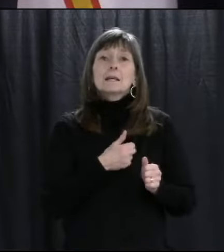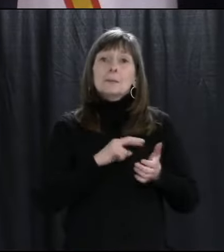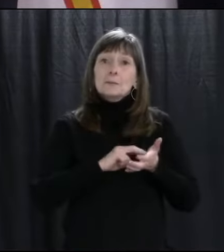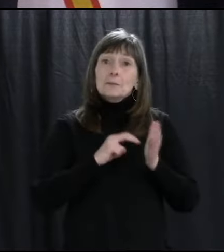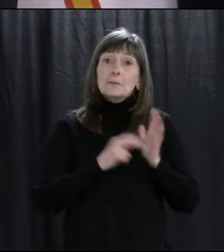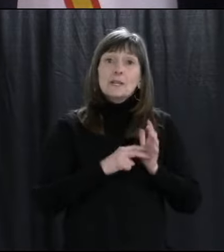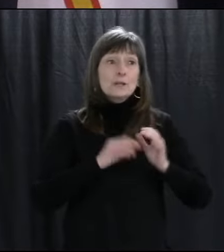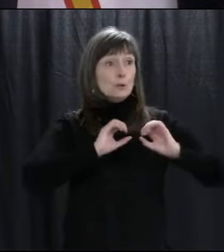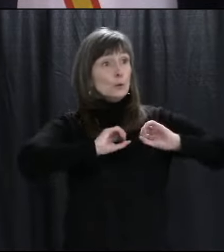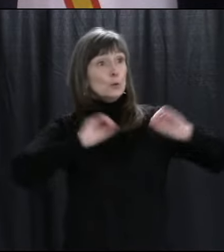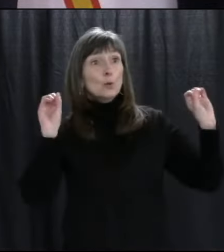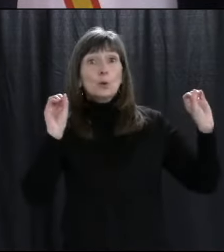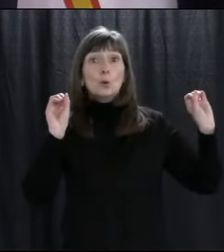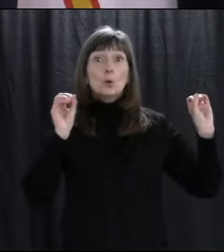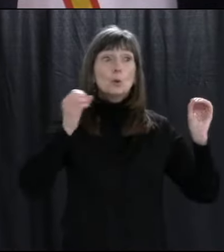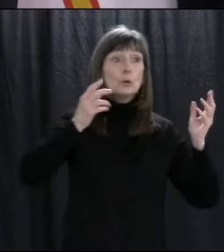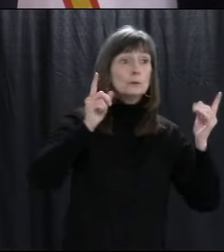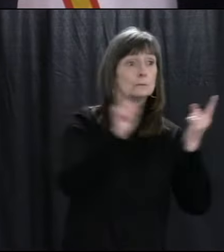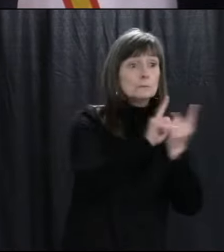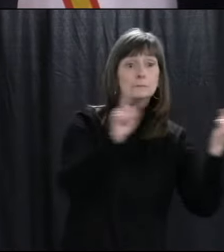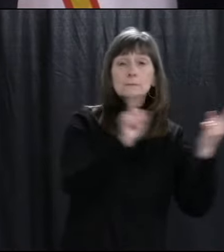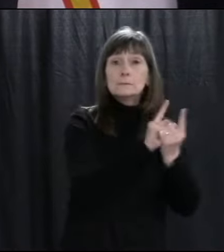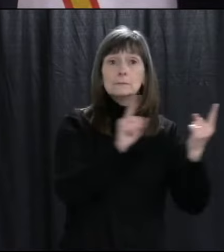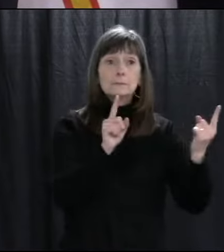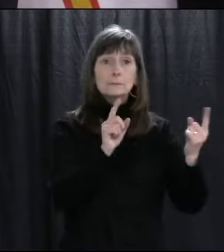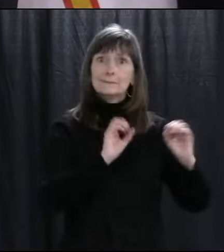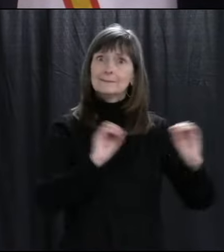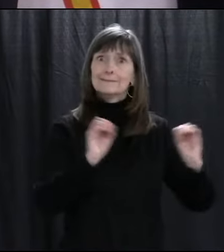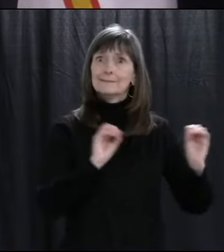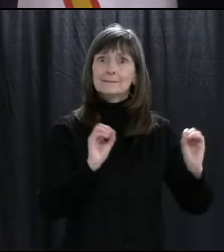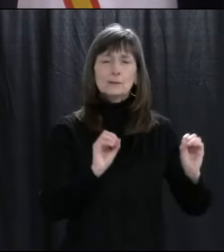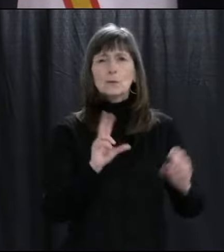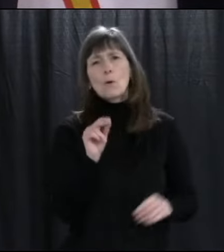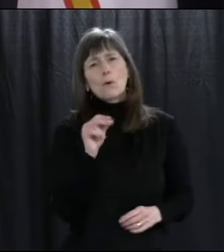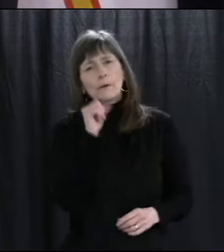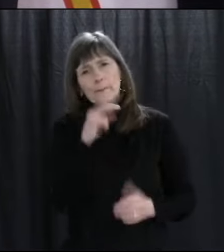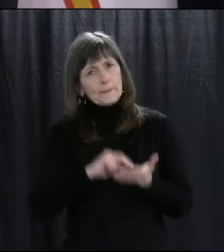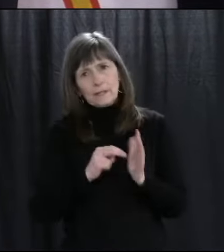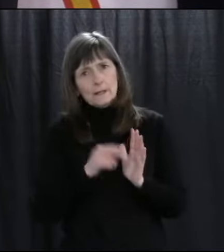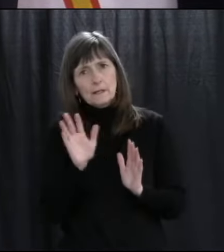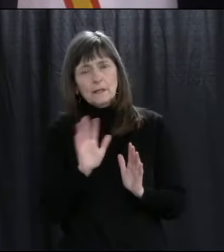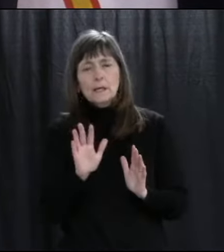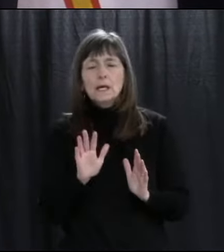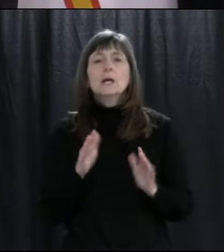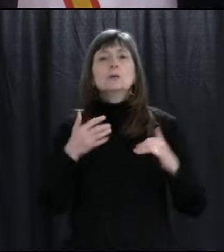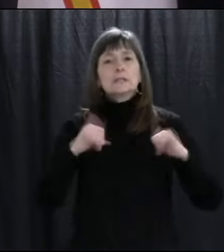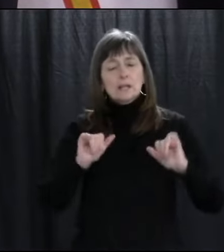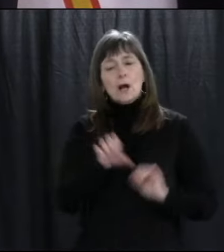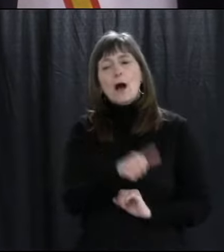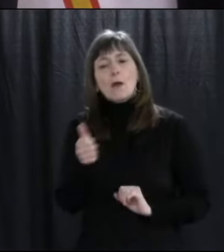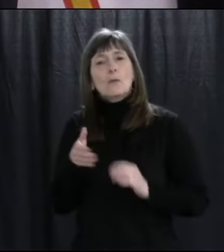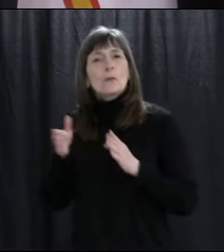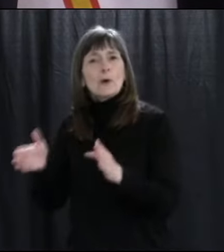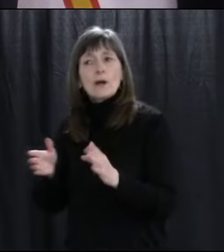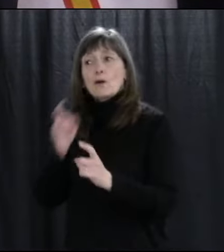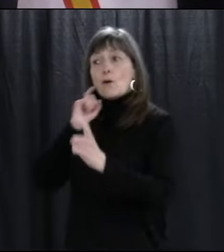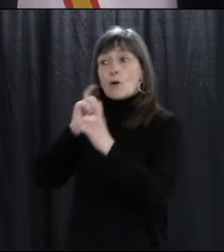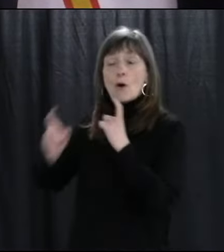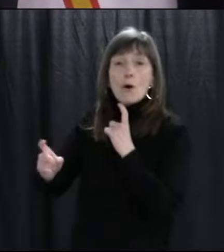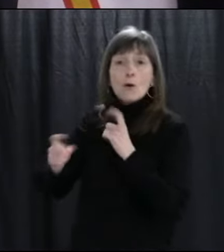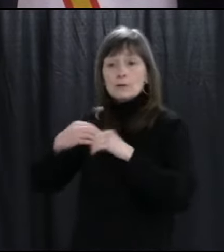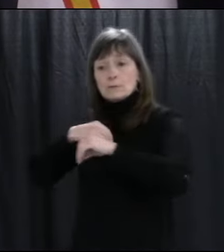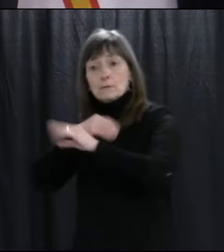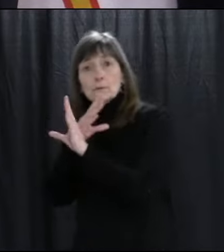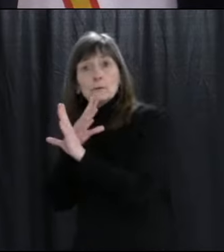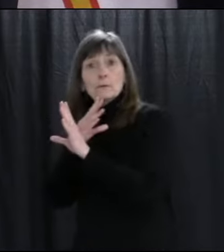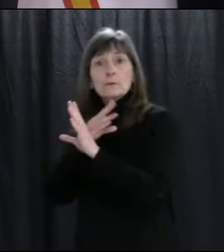social contact. We need to think about socializing in a new way. Connect on social media, call your friends, use